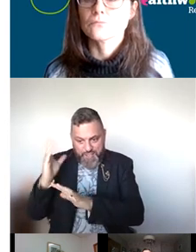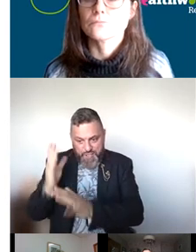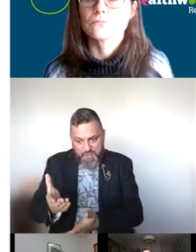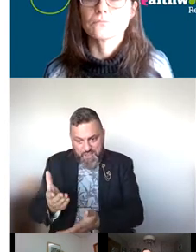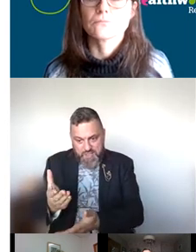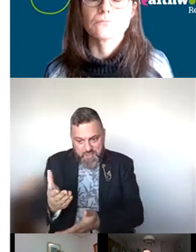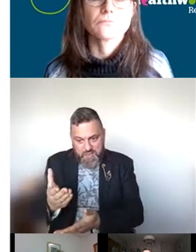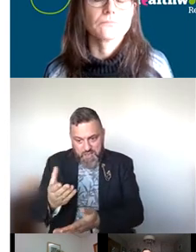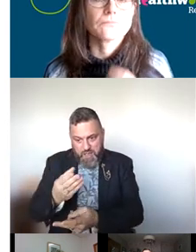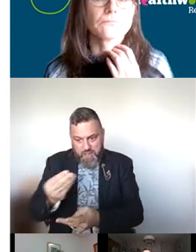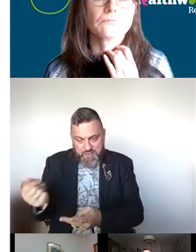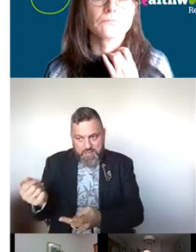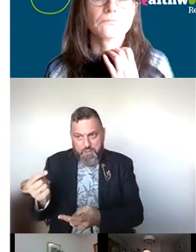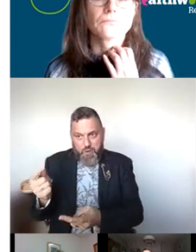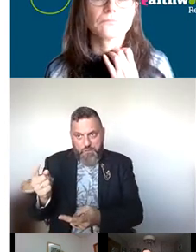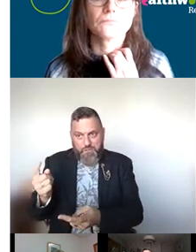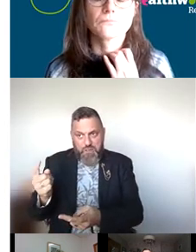support, and some of the